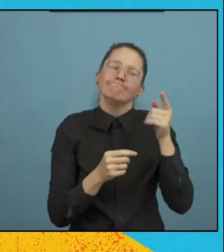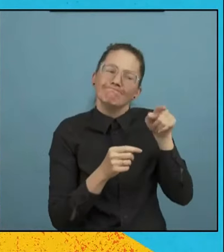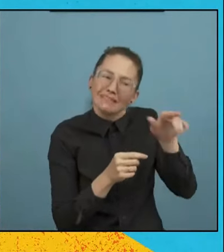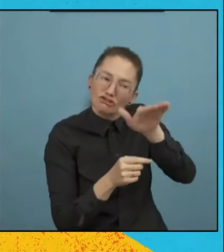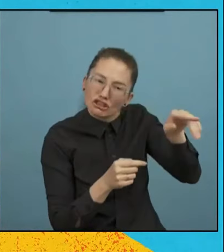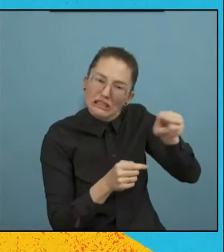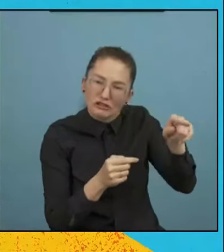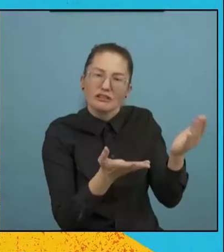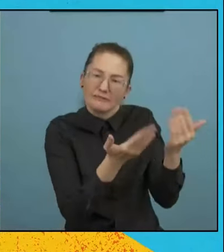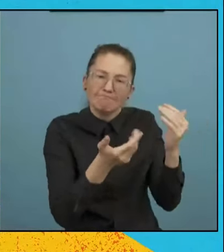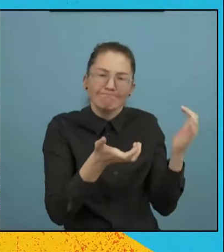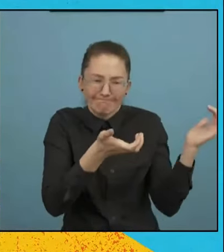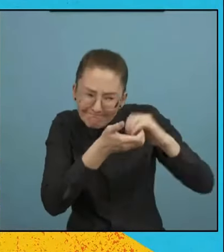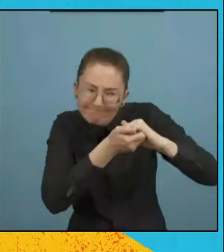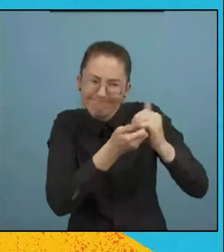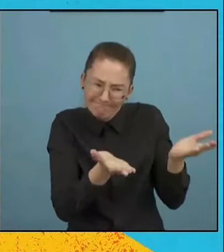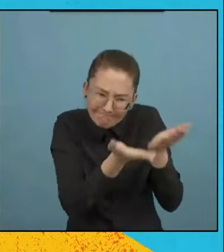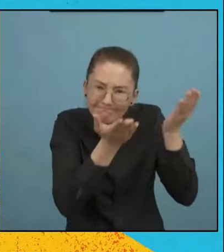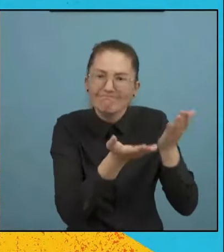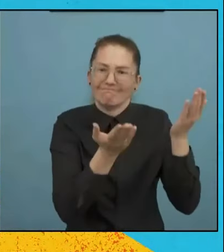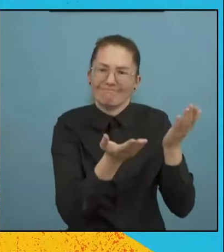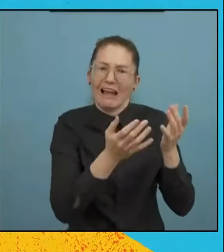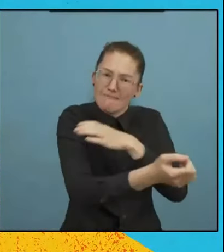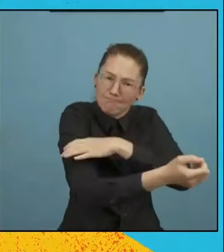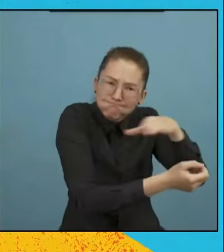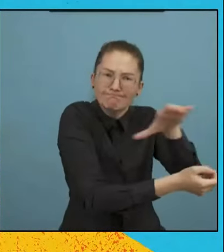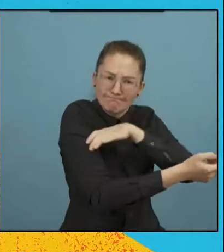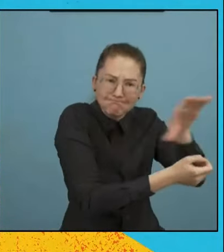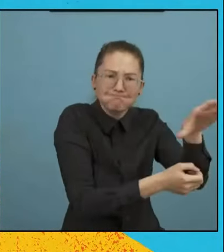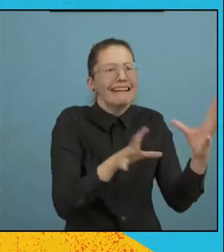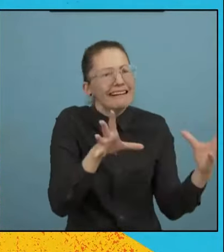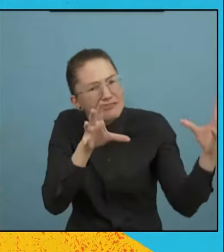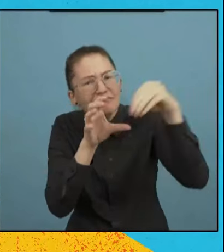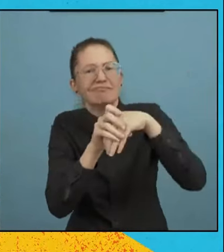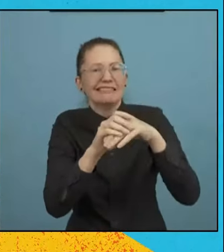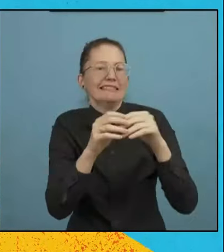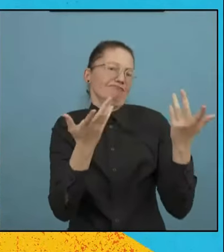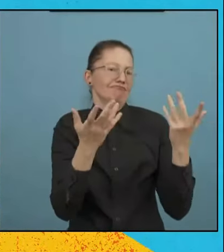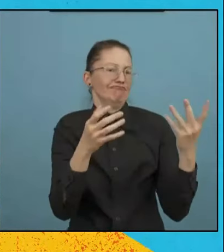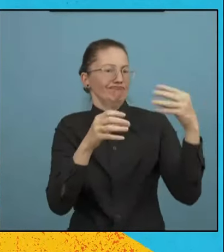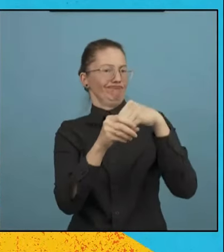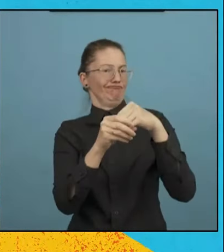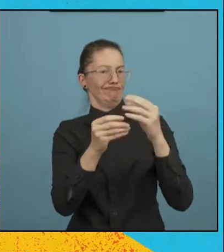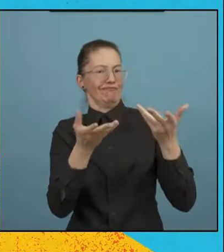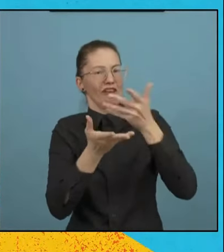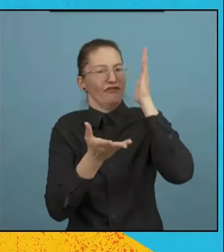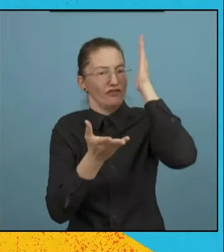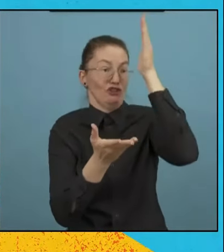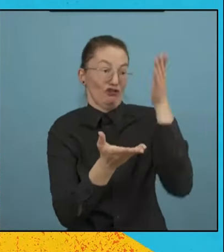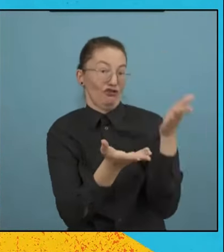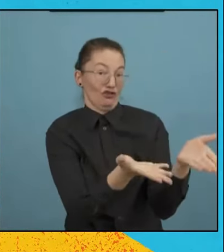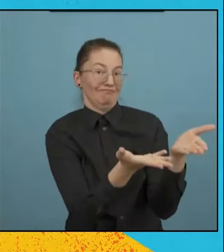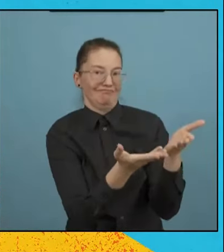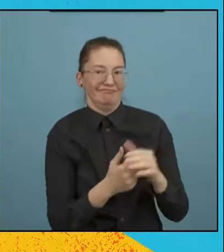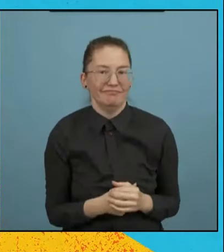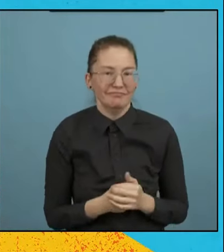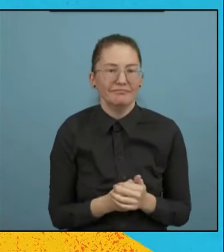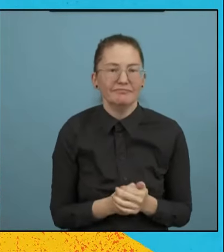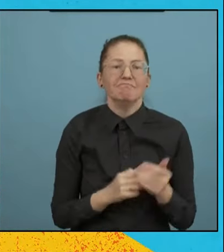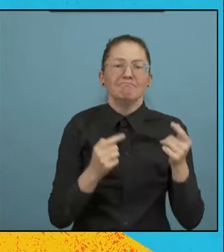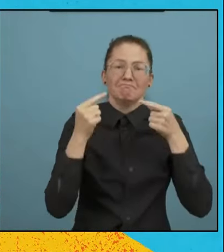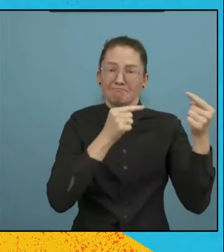point, you talk about financing and the need for financing, and I think when you talk about power and taking power, you need money to back you when you want to take power. So we can come back to you in